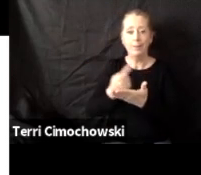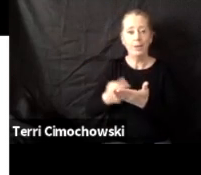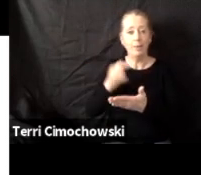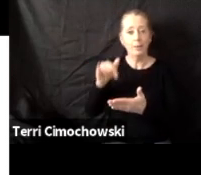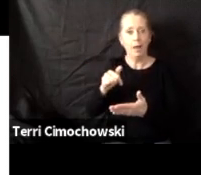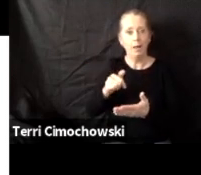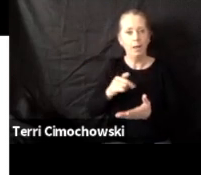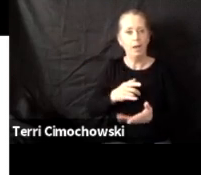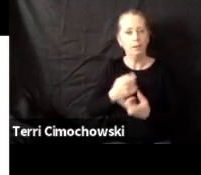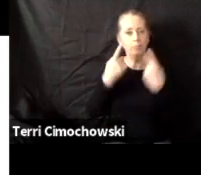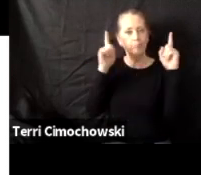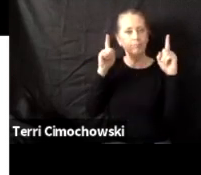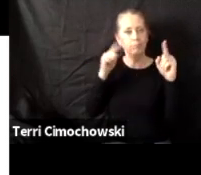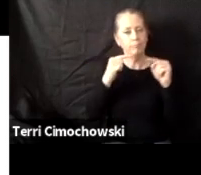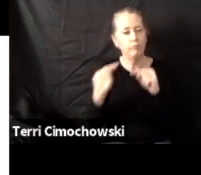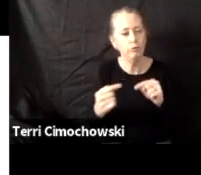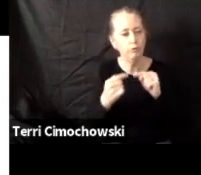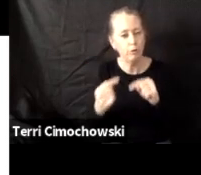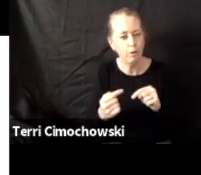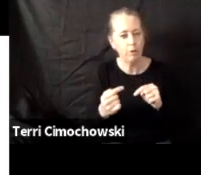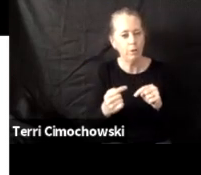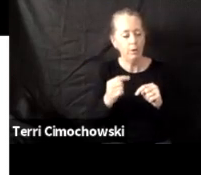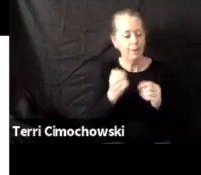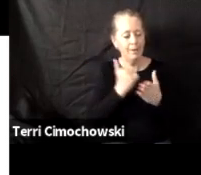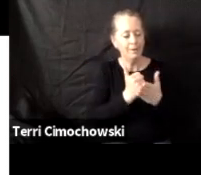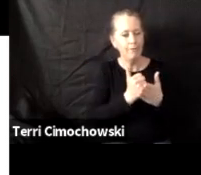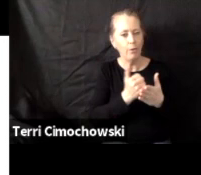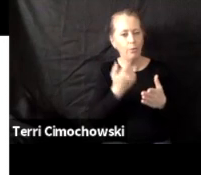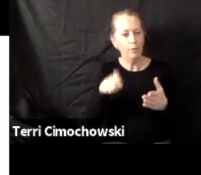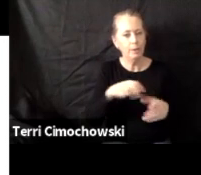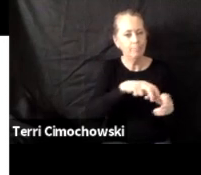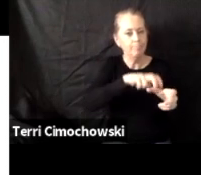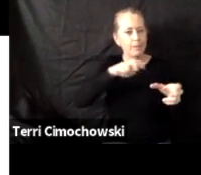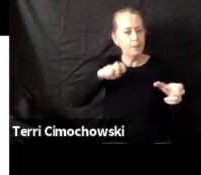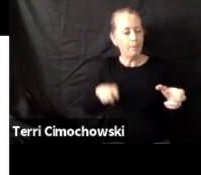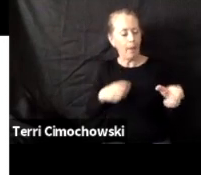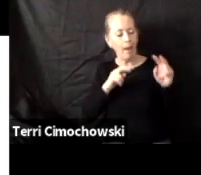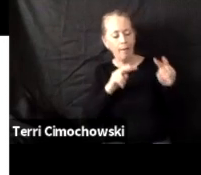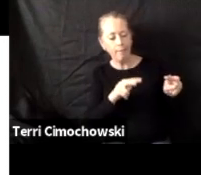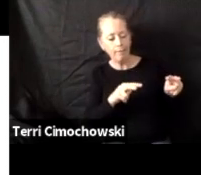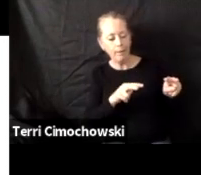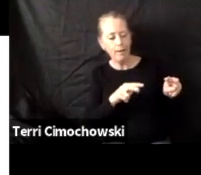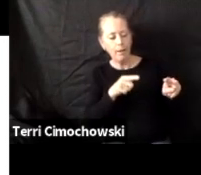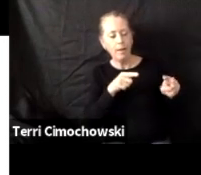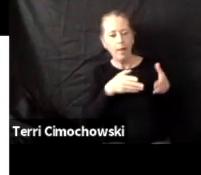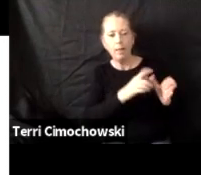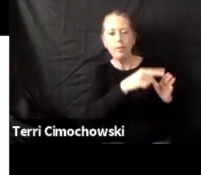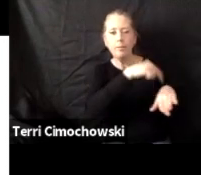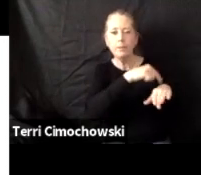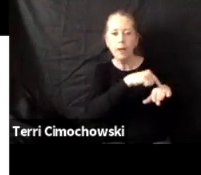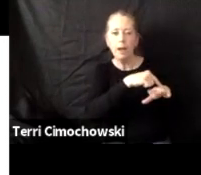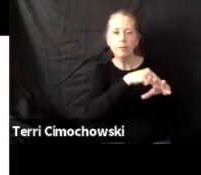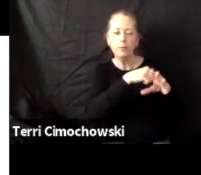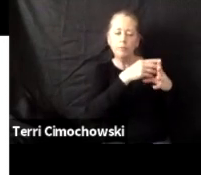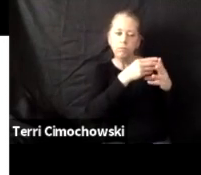really helpful for students, and how can we take a step back, let them really see the learning that comes from that productive